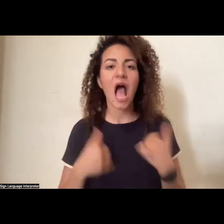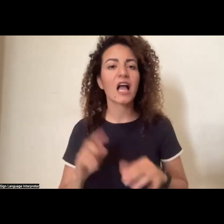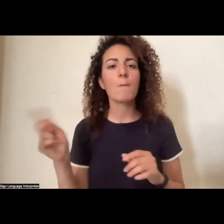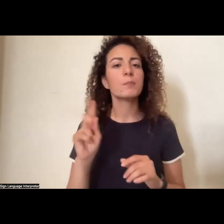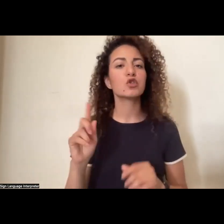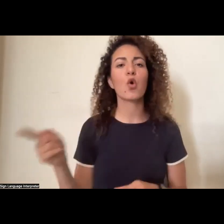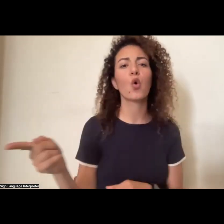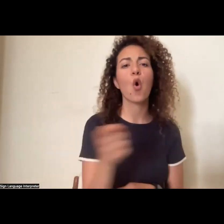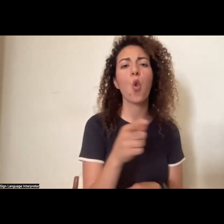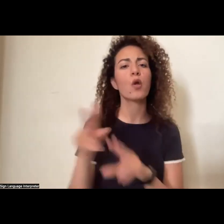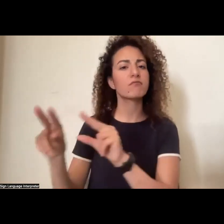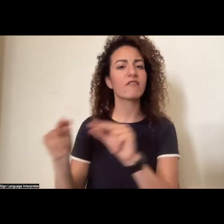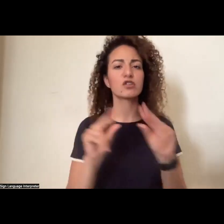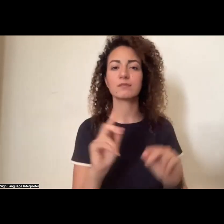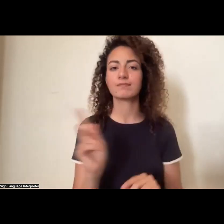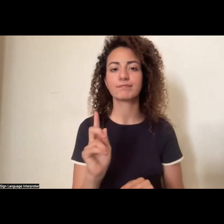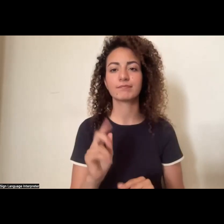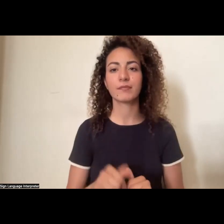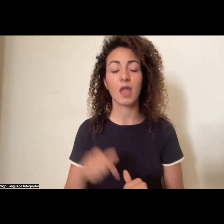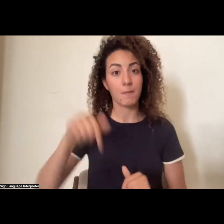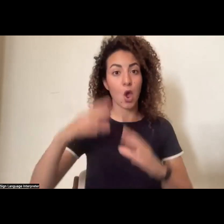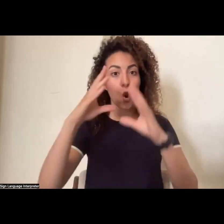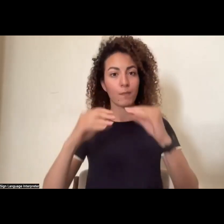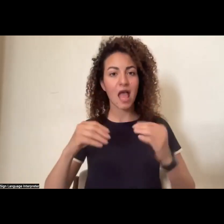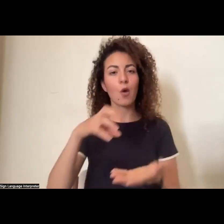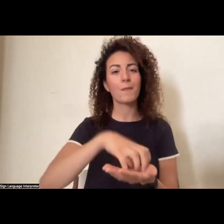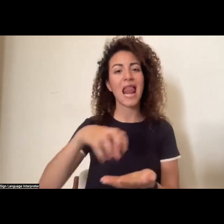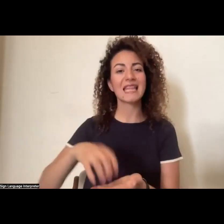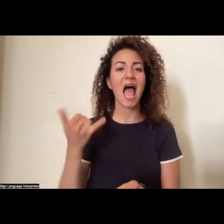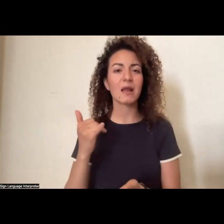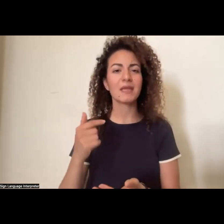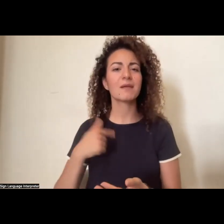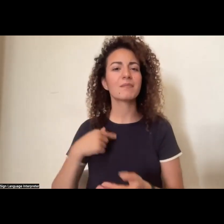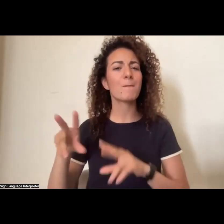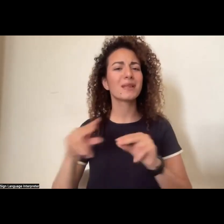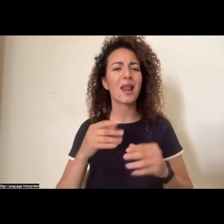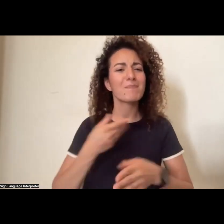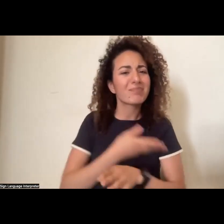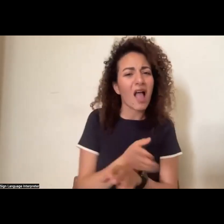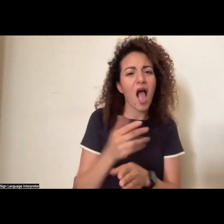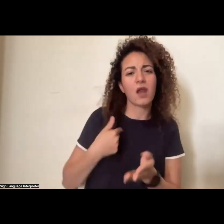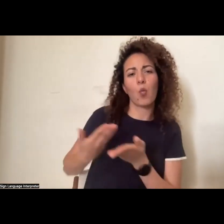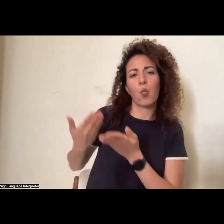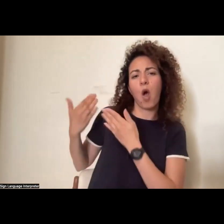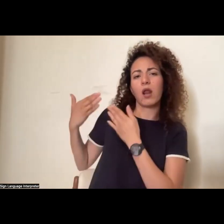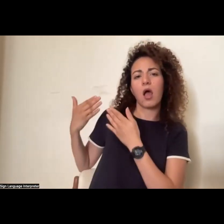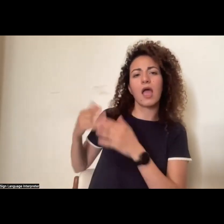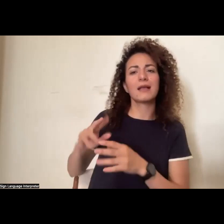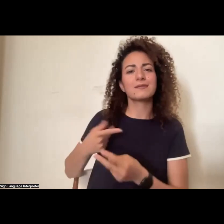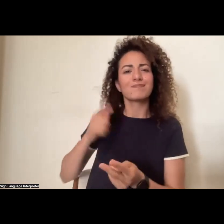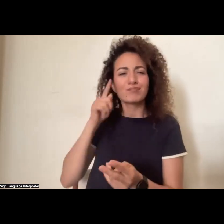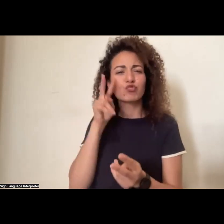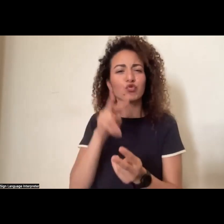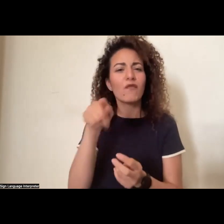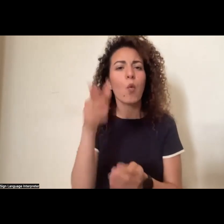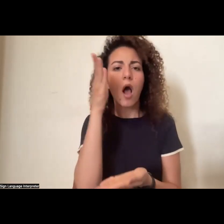Although because we are in Lebanon and in the Arab region, like way behind, like addressing their needs,